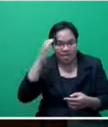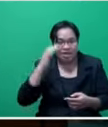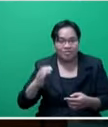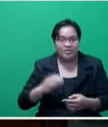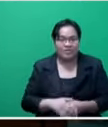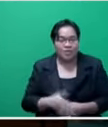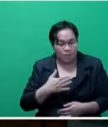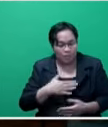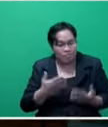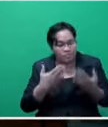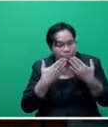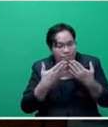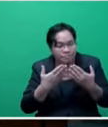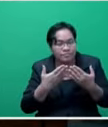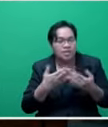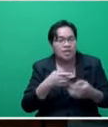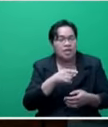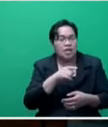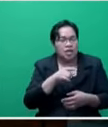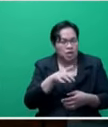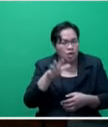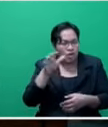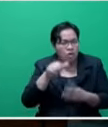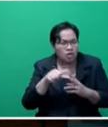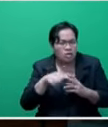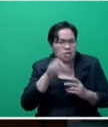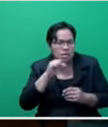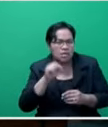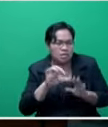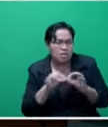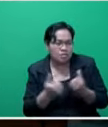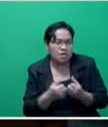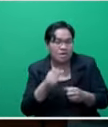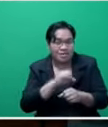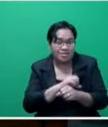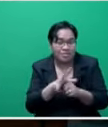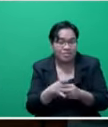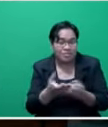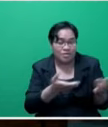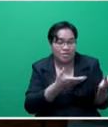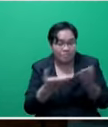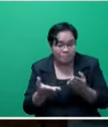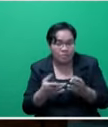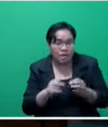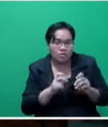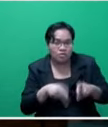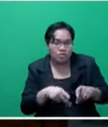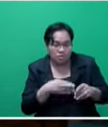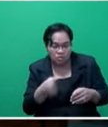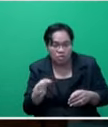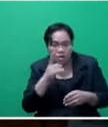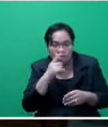We acknowledge that the COVID-19 also brings opportunities to rethink our systems and make them more resilient to future